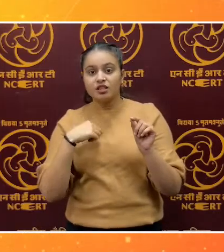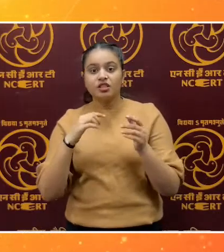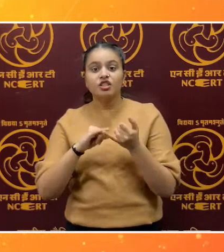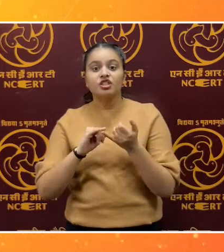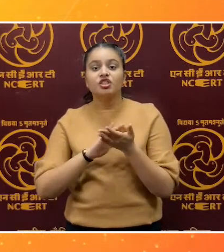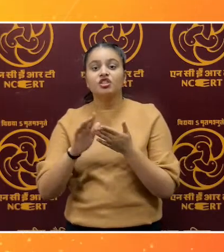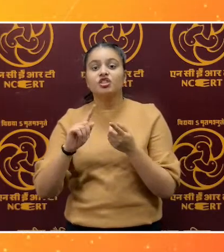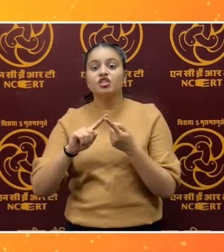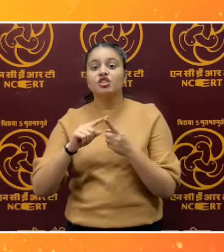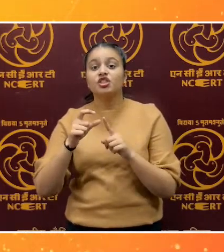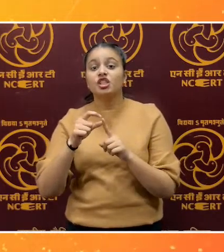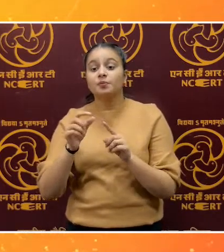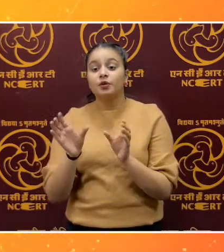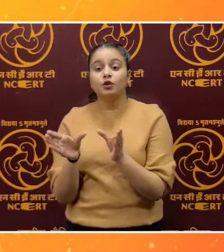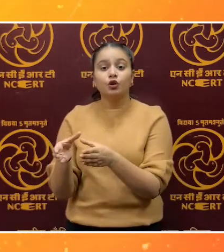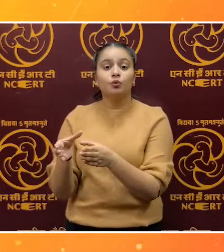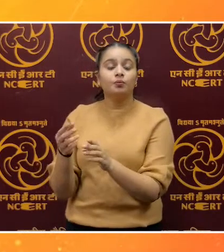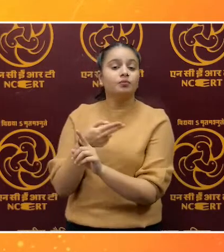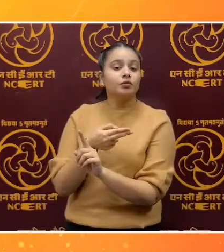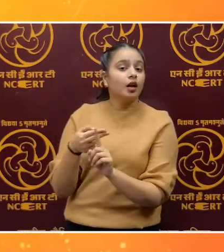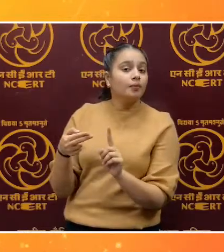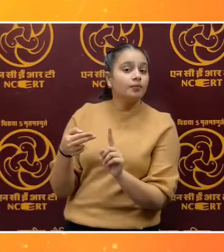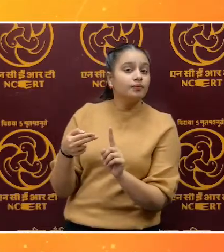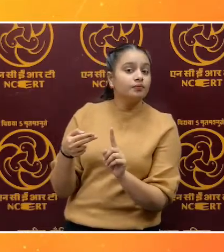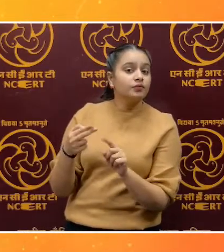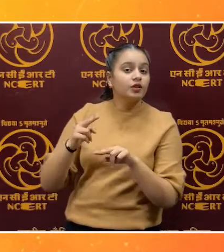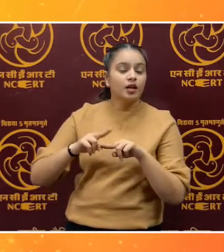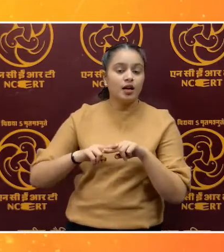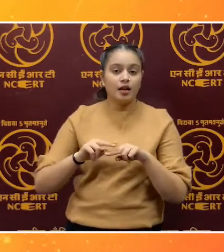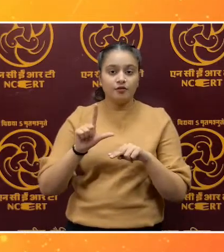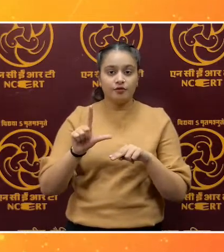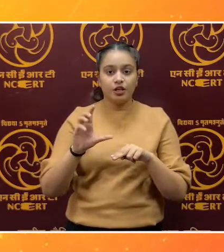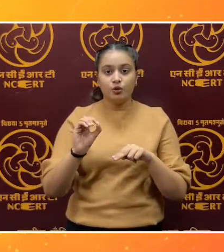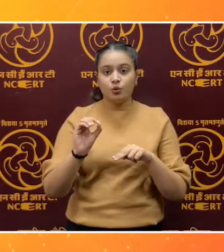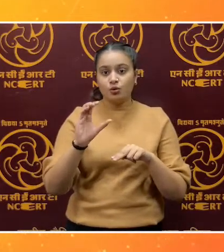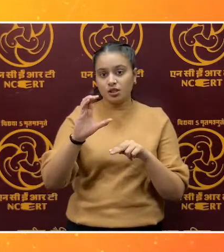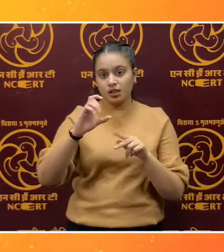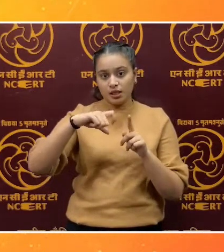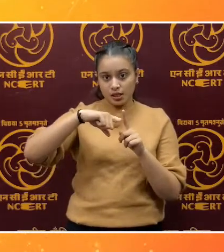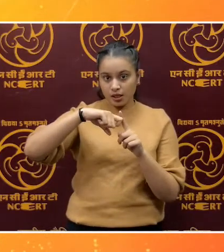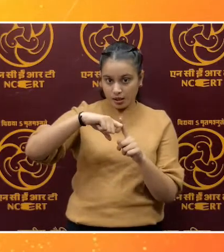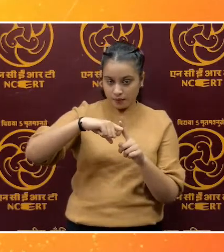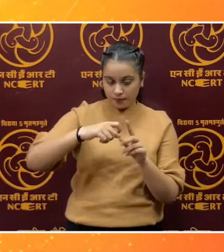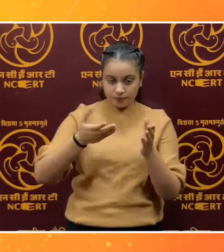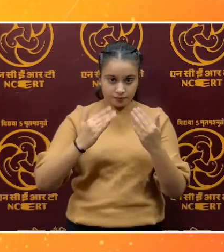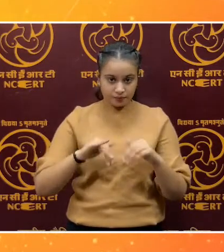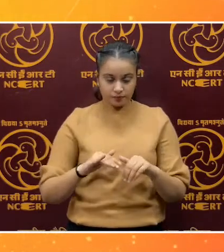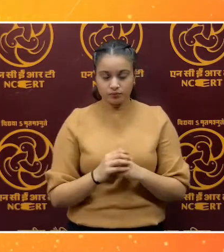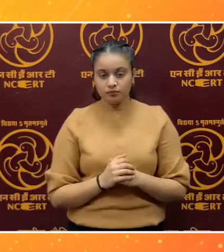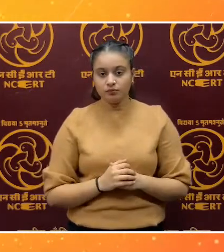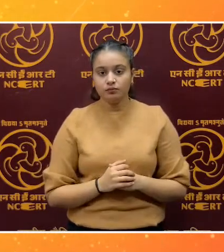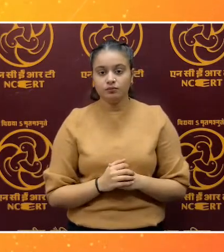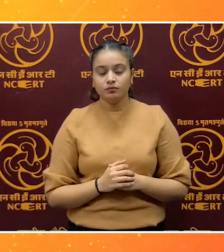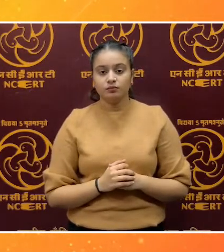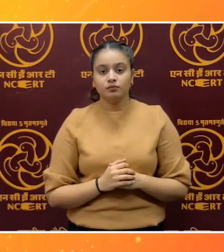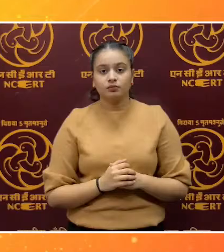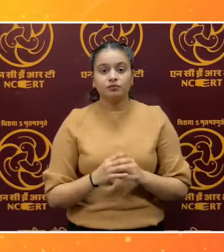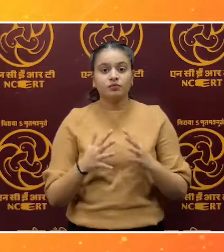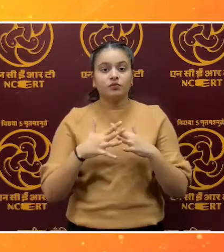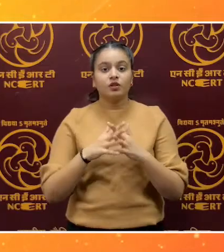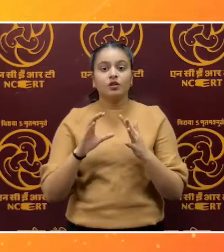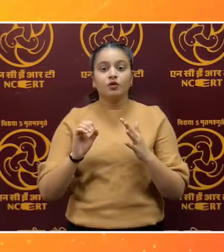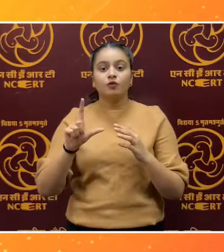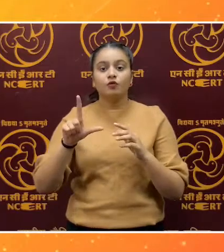field. A flock of sheep. A flock of sheep, yes. A dash of wolves were